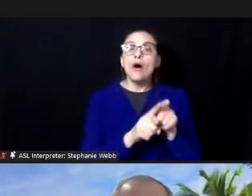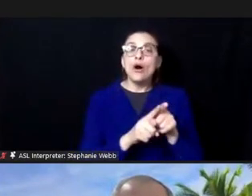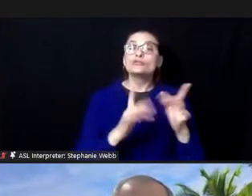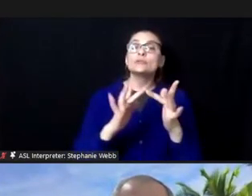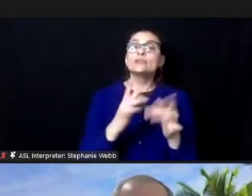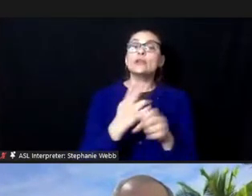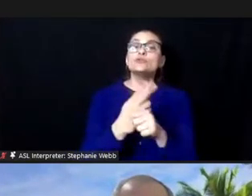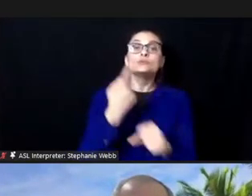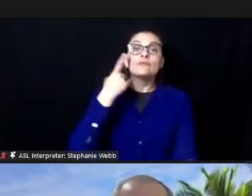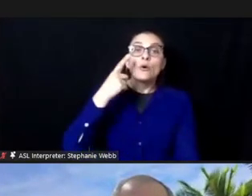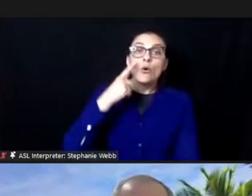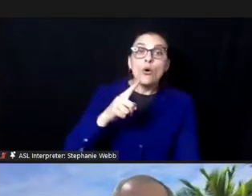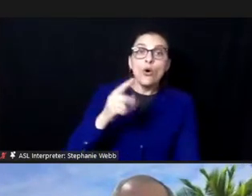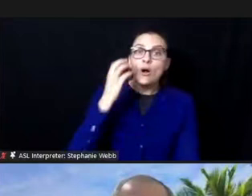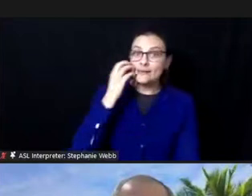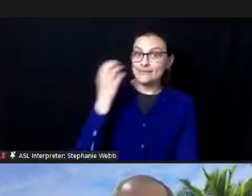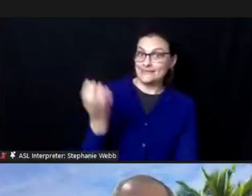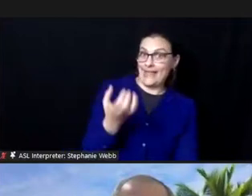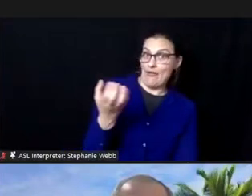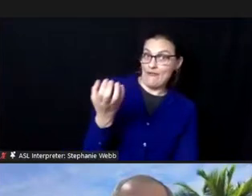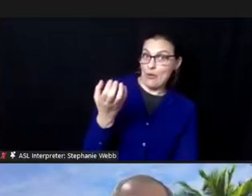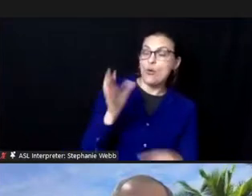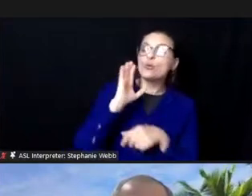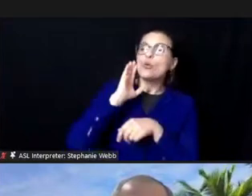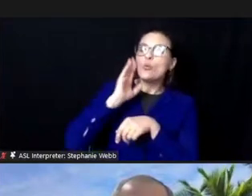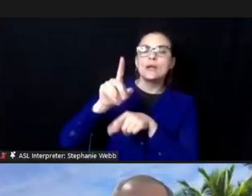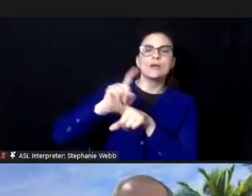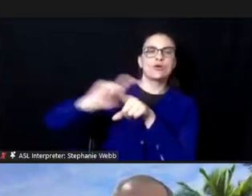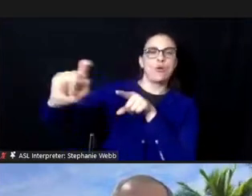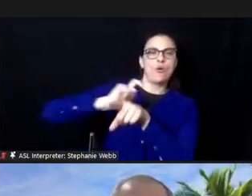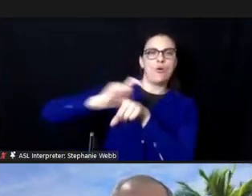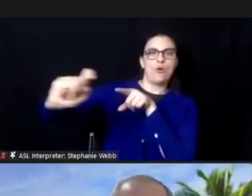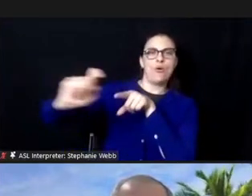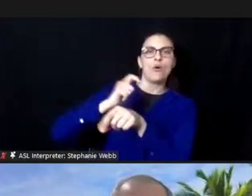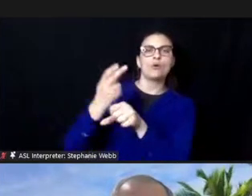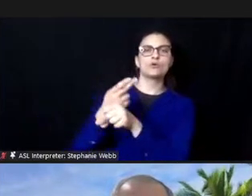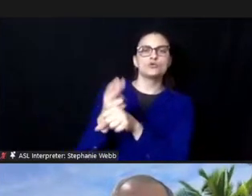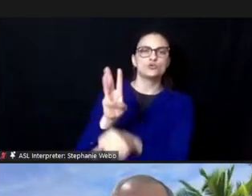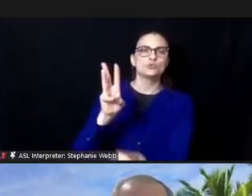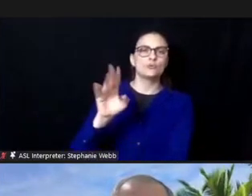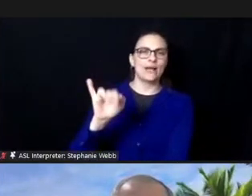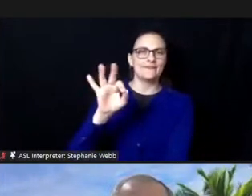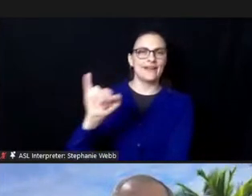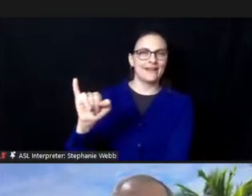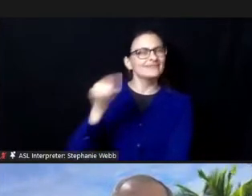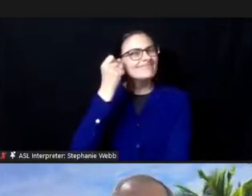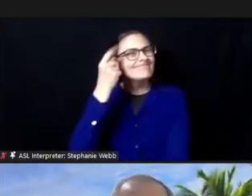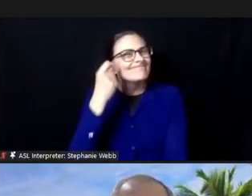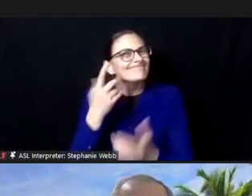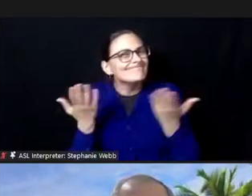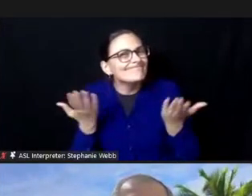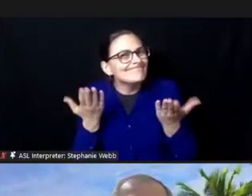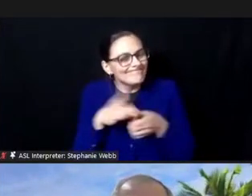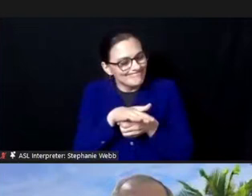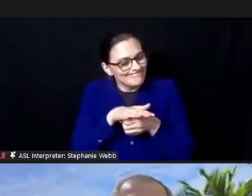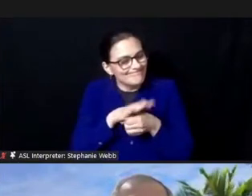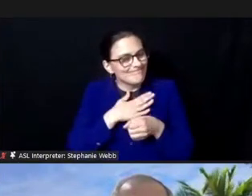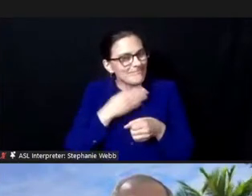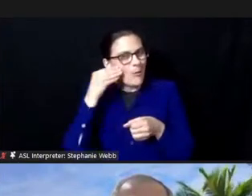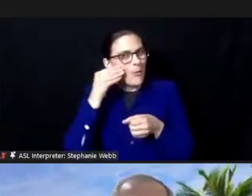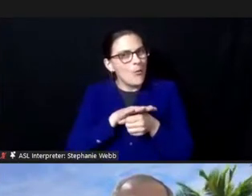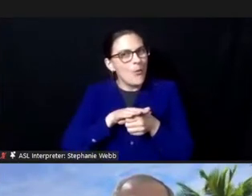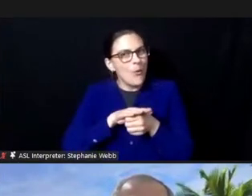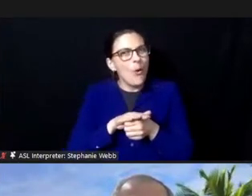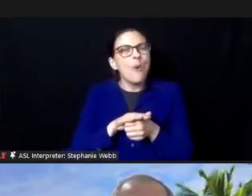cell phones because our cell phone service here is a little spotty sometimes. And we found that going through